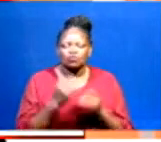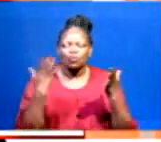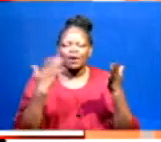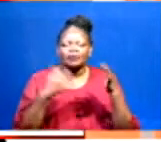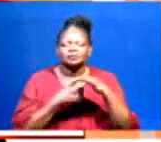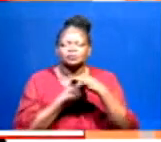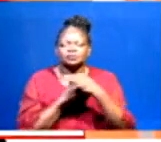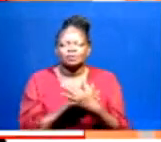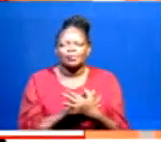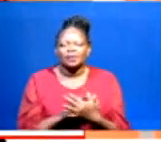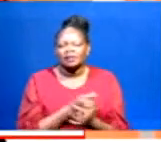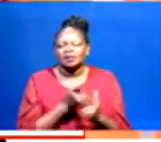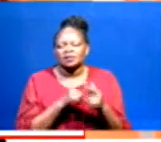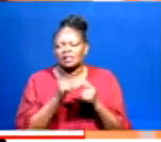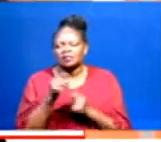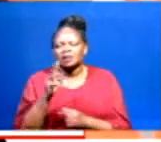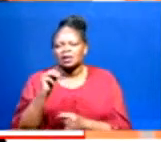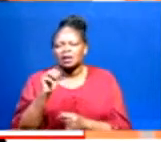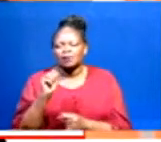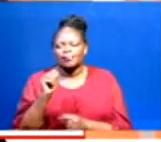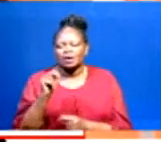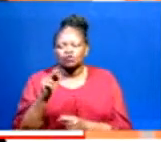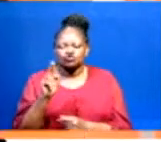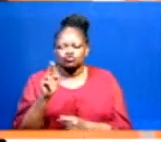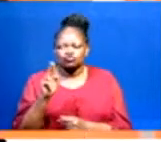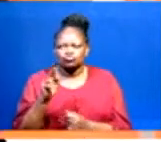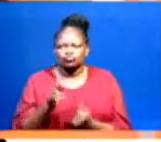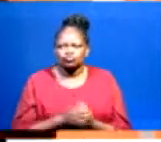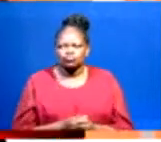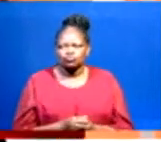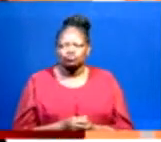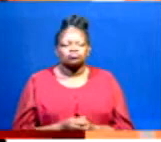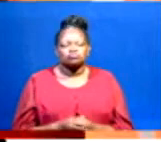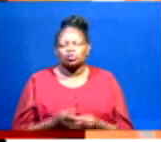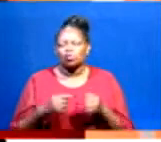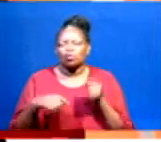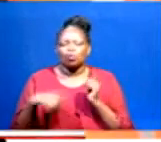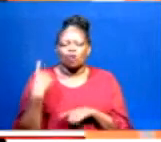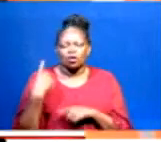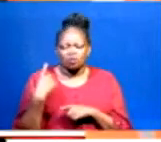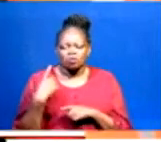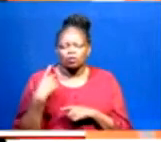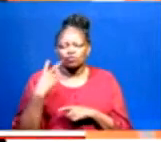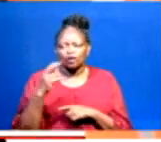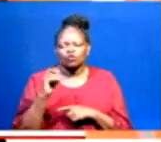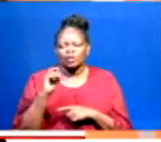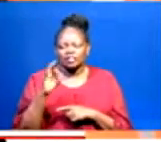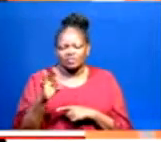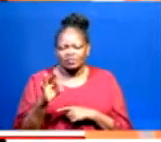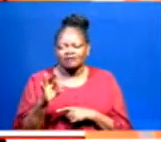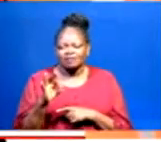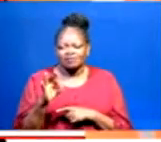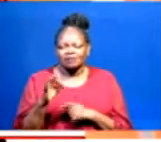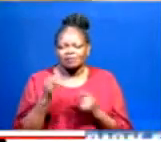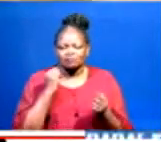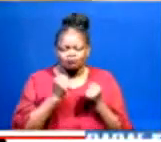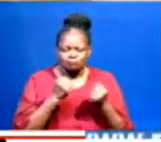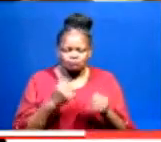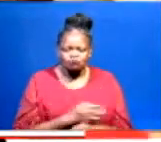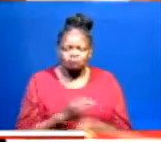Meanwhile, Samuel Mailu smashed a 9-year-old course record to win the 2023 Vienna City Marathon in